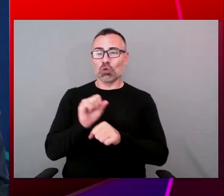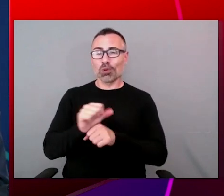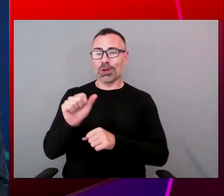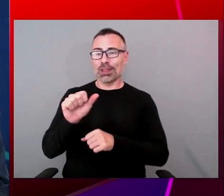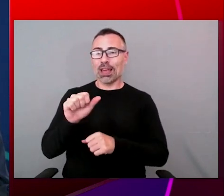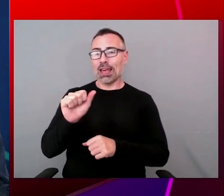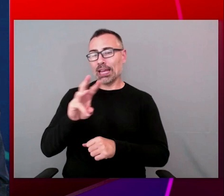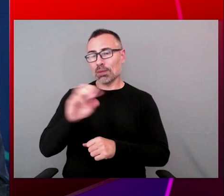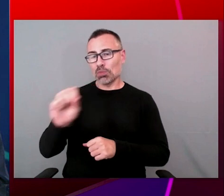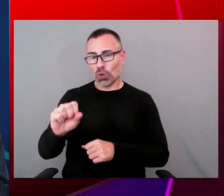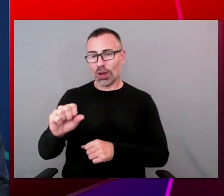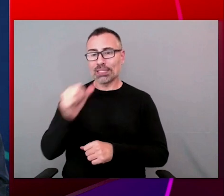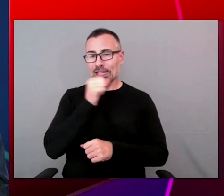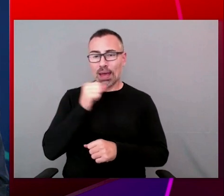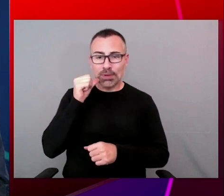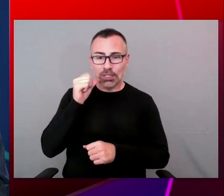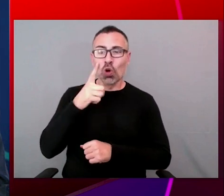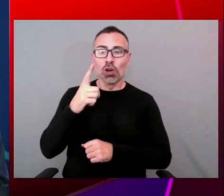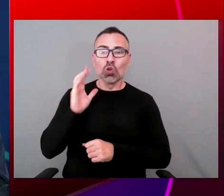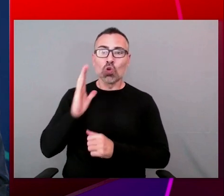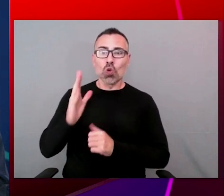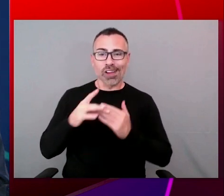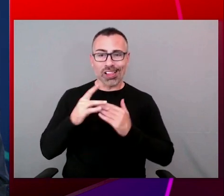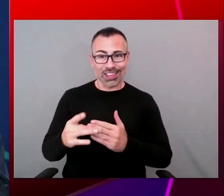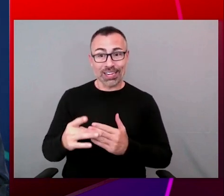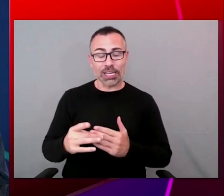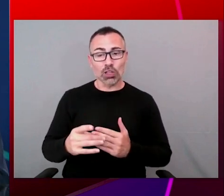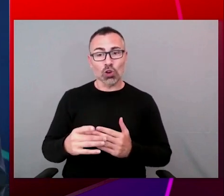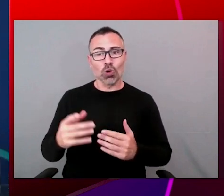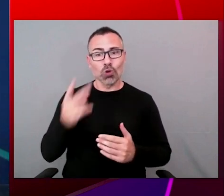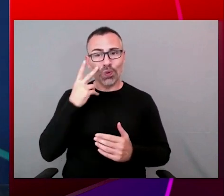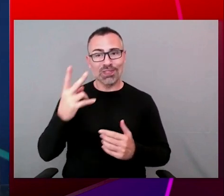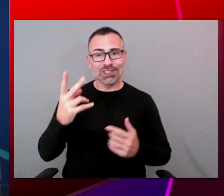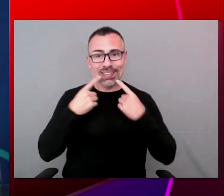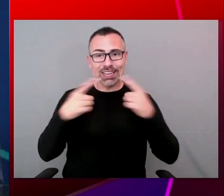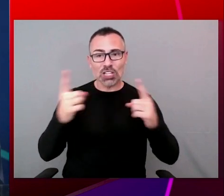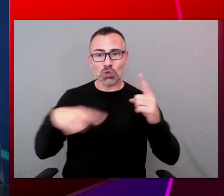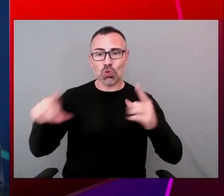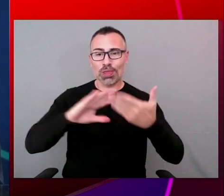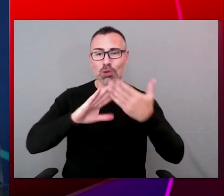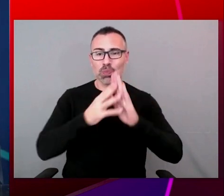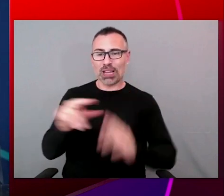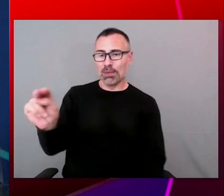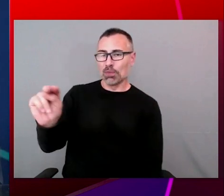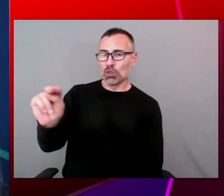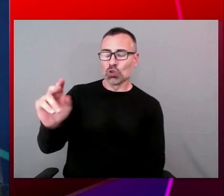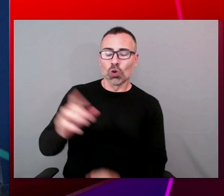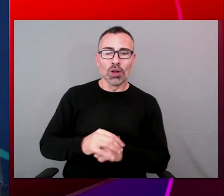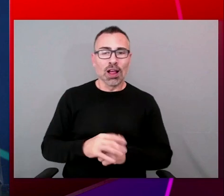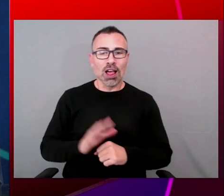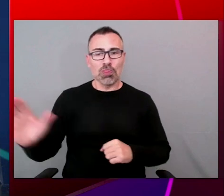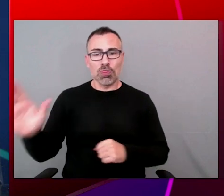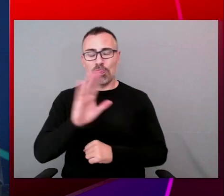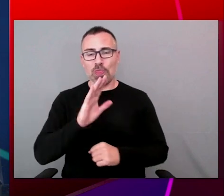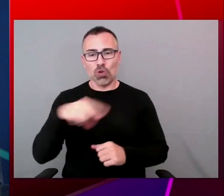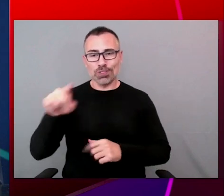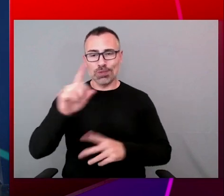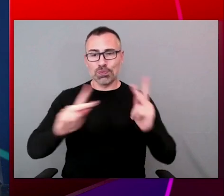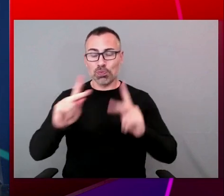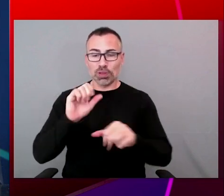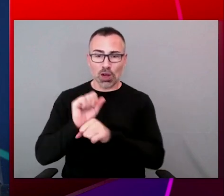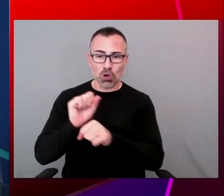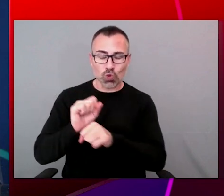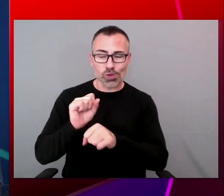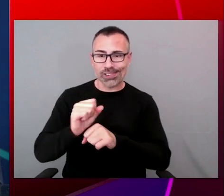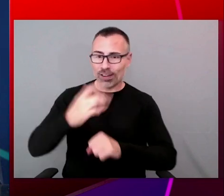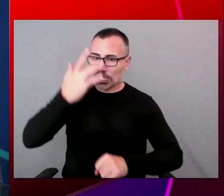announcements in terms of the water neutral, where it's just incredible smart people that we're working with in terms of, you know, they're creating the services that then we go and